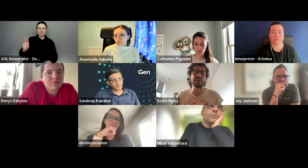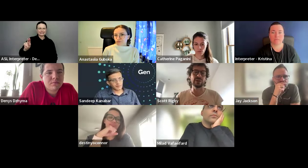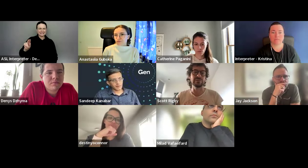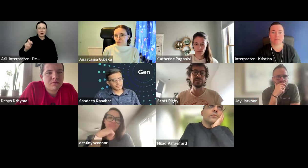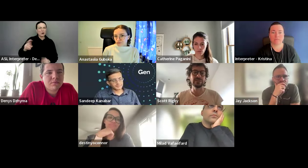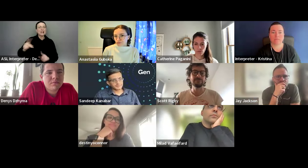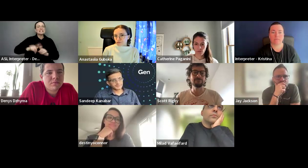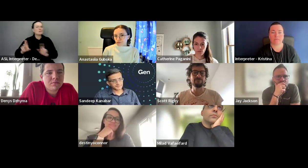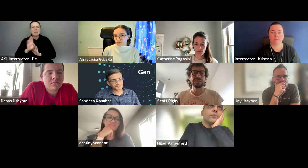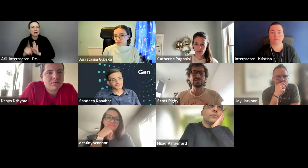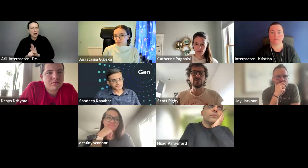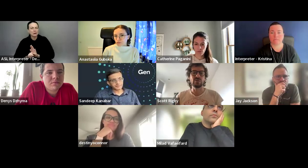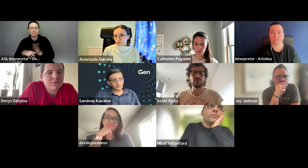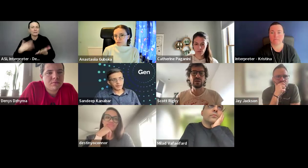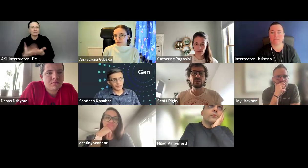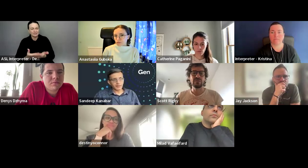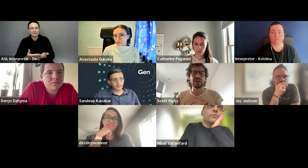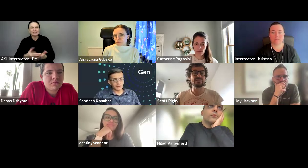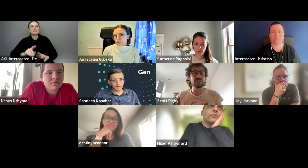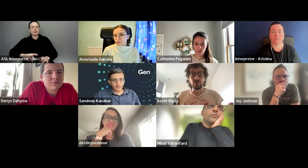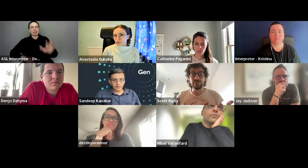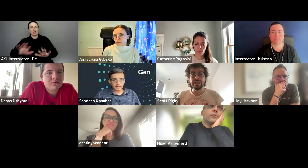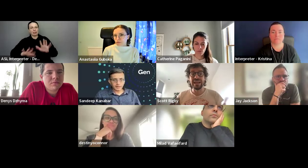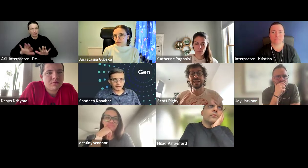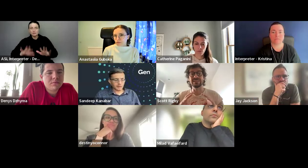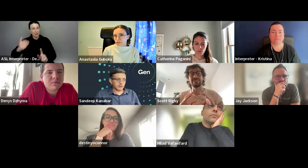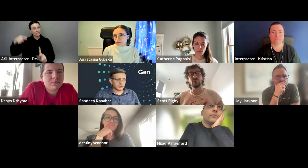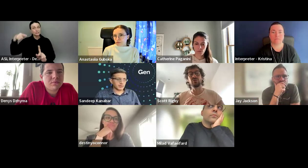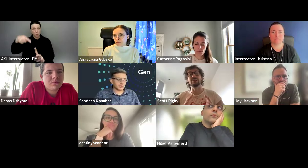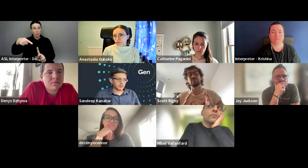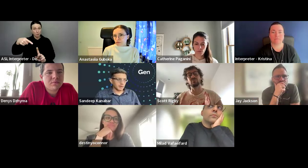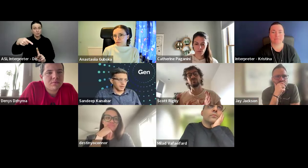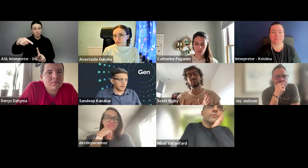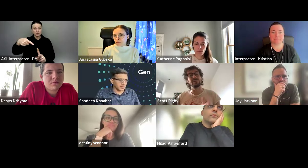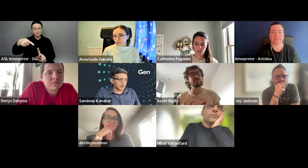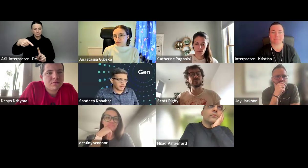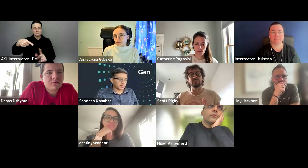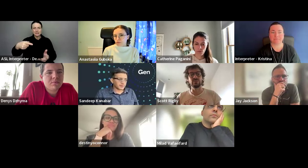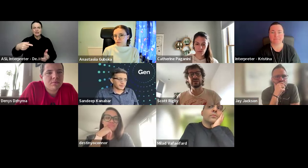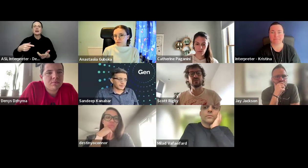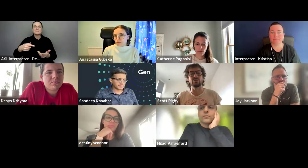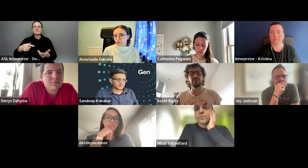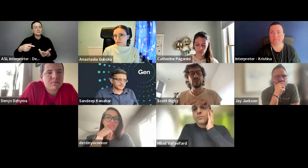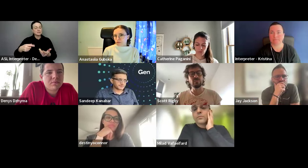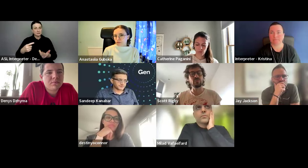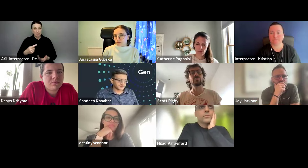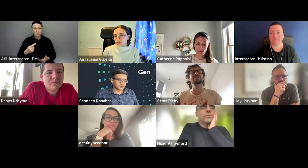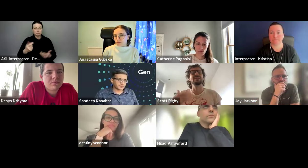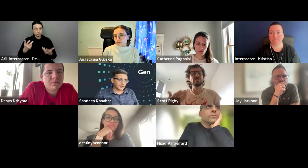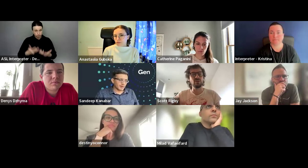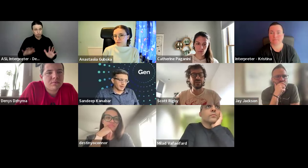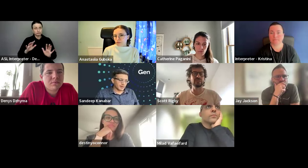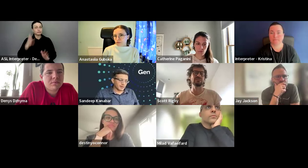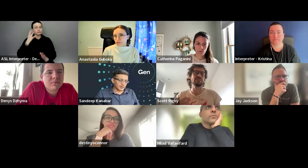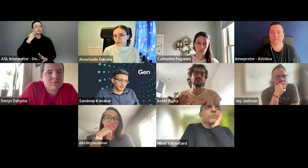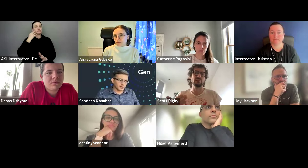from a different background. So that's the goal of it. And the goal is once someone's reviewing a number of pull requests